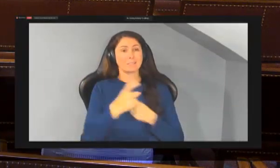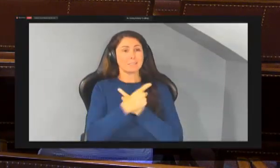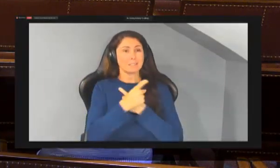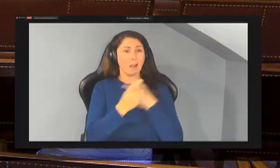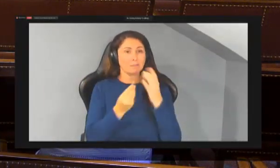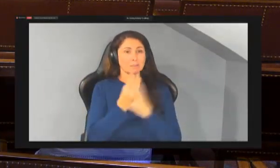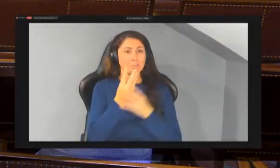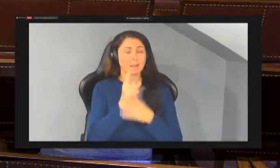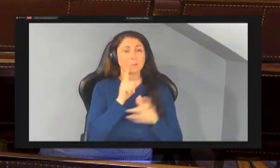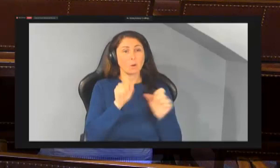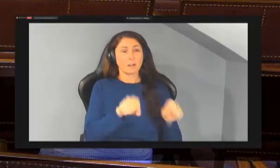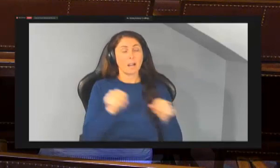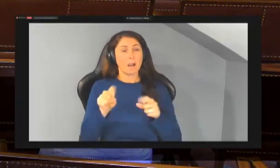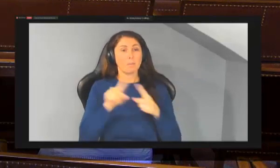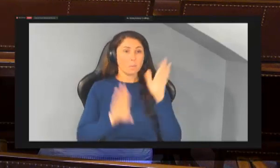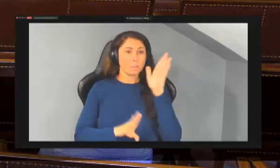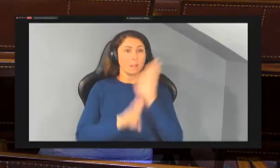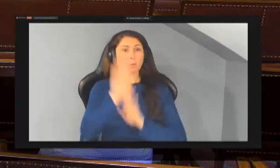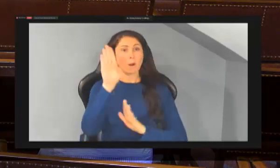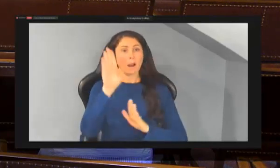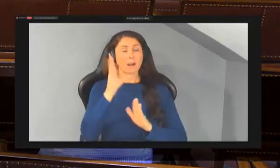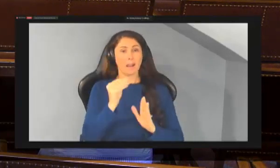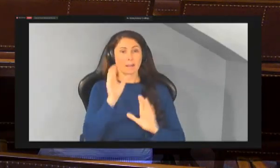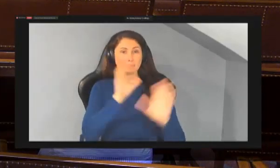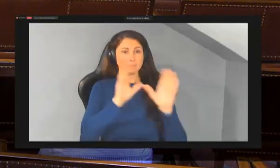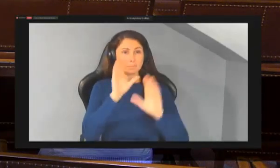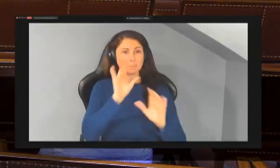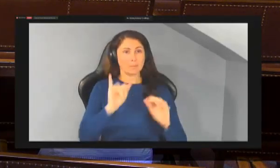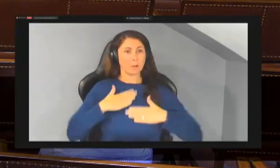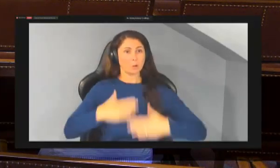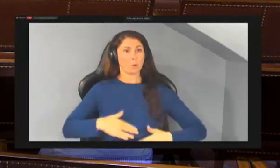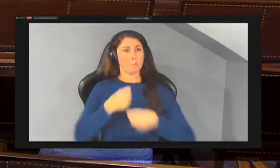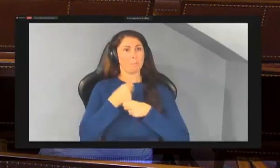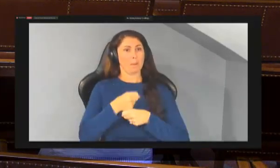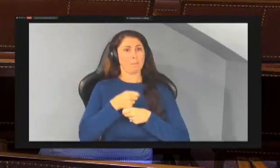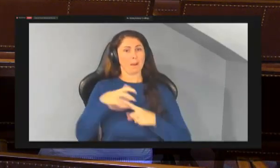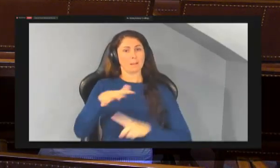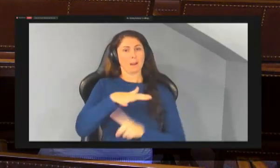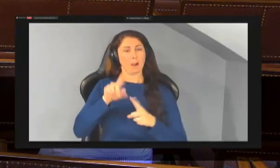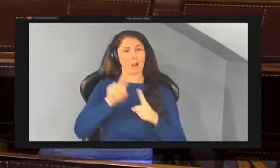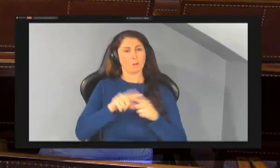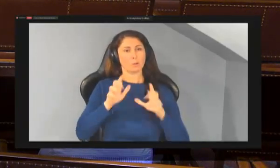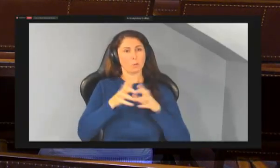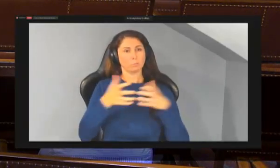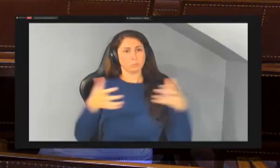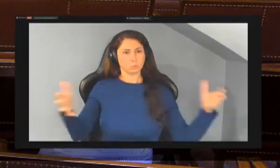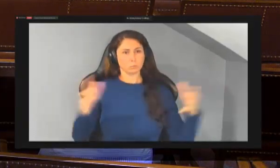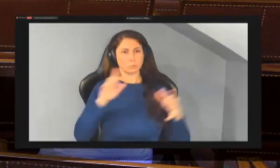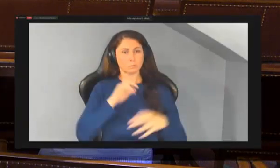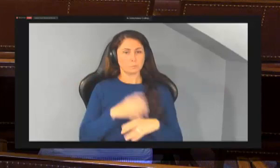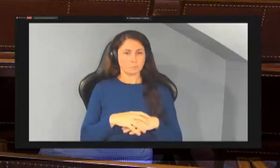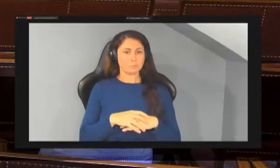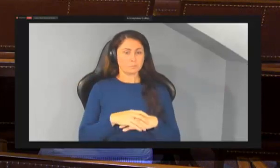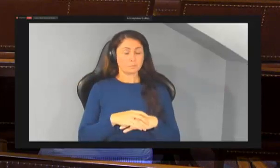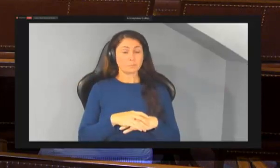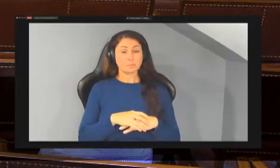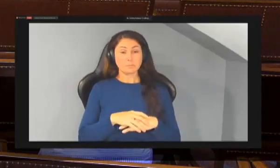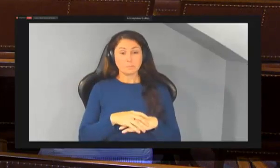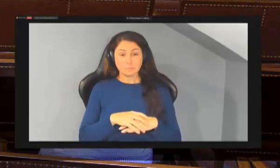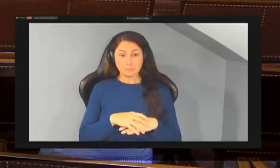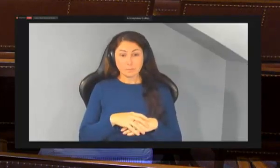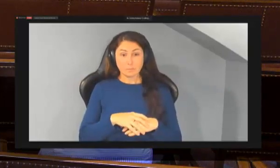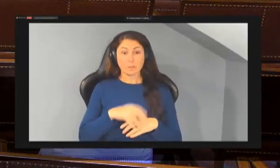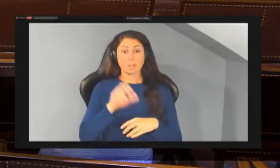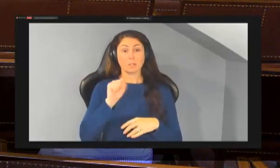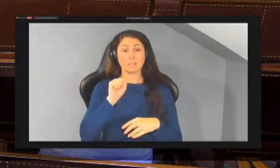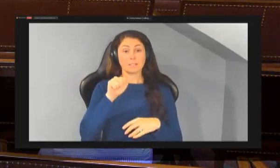are capable of thriving in and exploiting the humid environments to grow their populations dramatically. Saplings, shrubs,